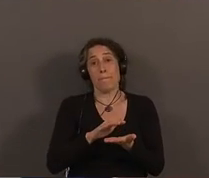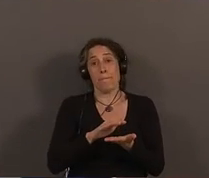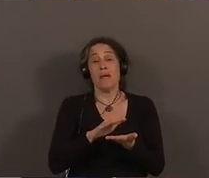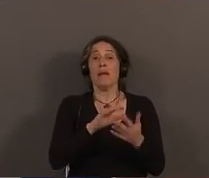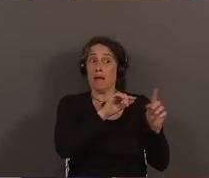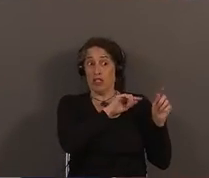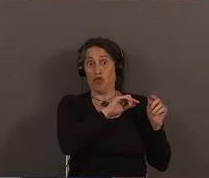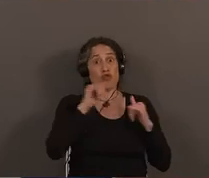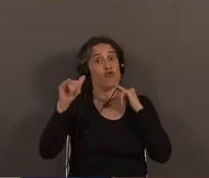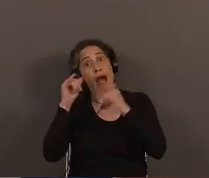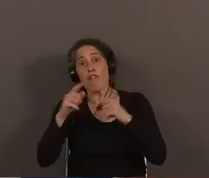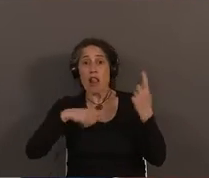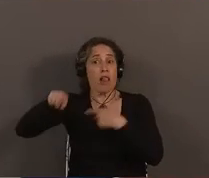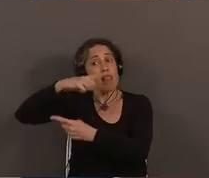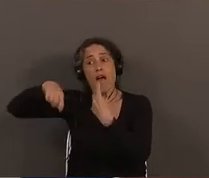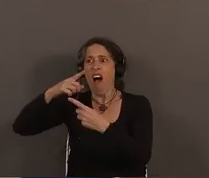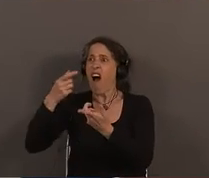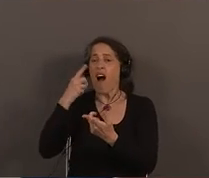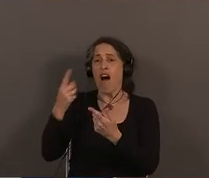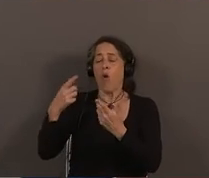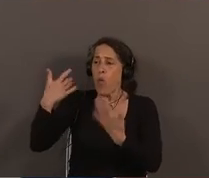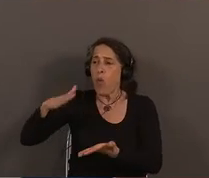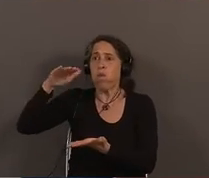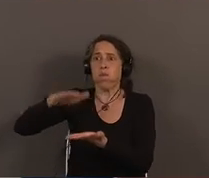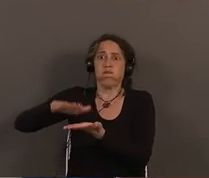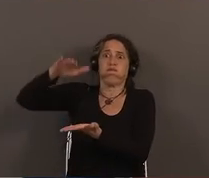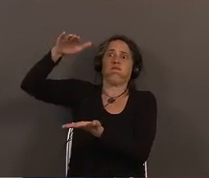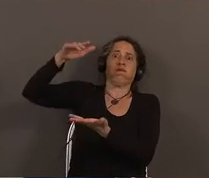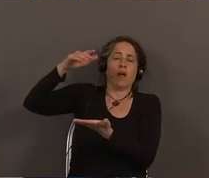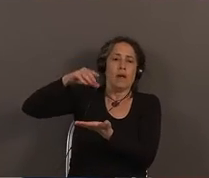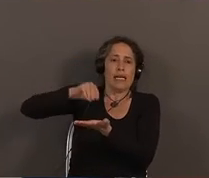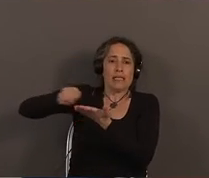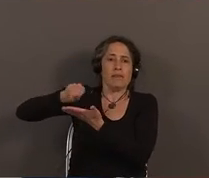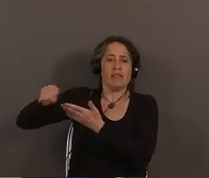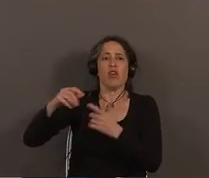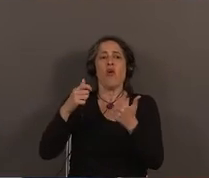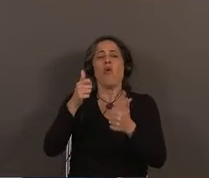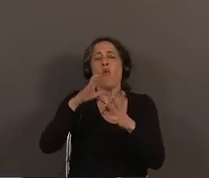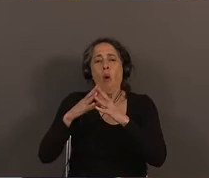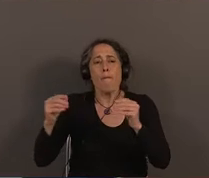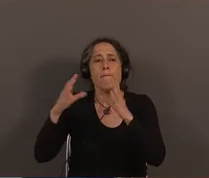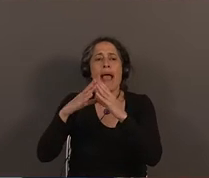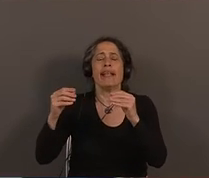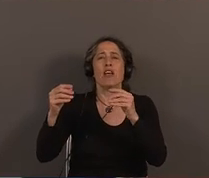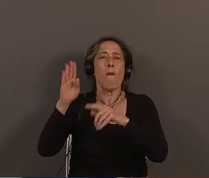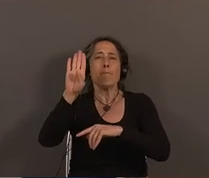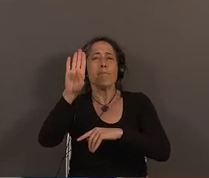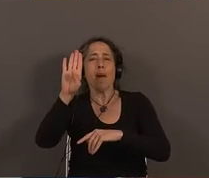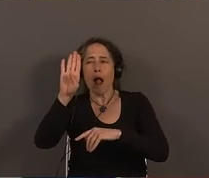price when you travel for the Nordic operators or Baltic and some others in Romania and others who were wishing for